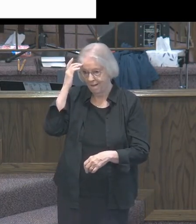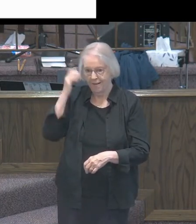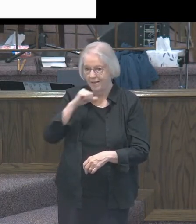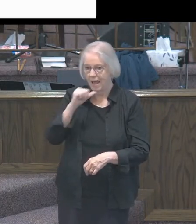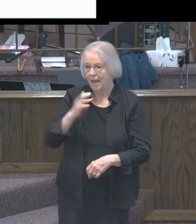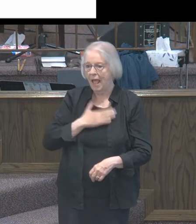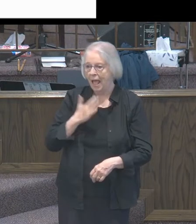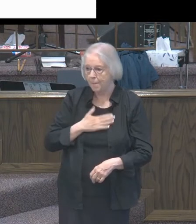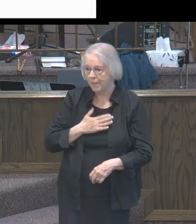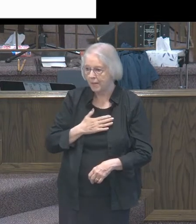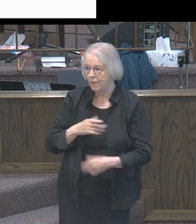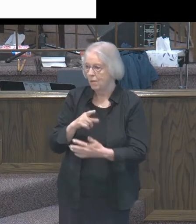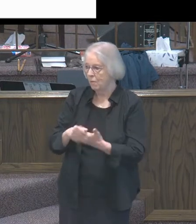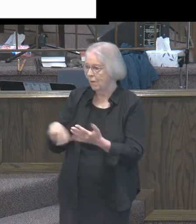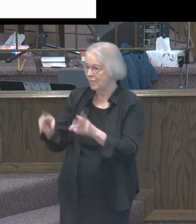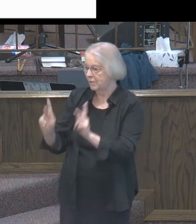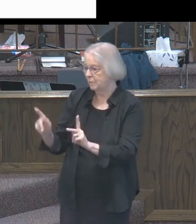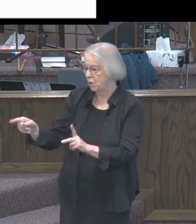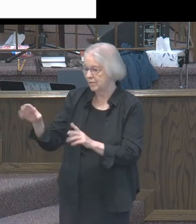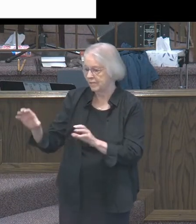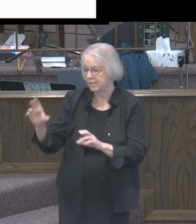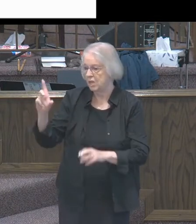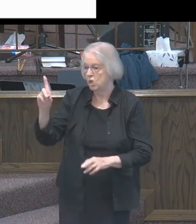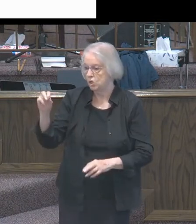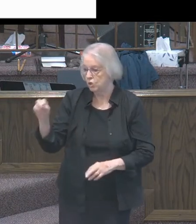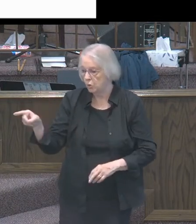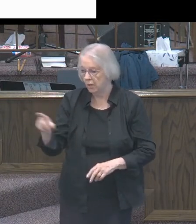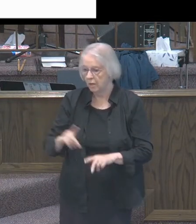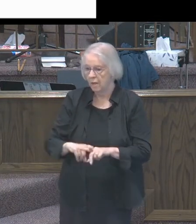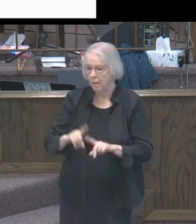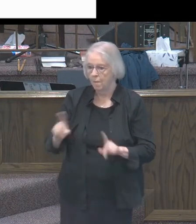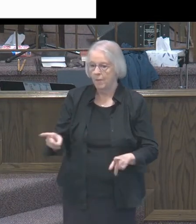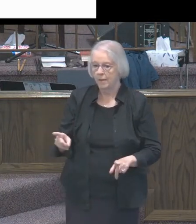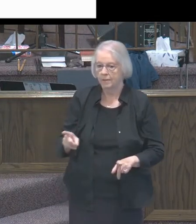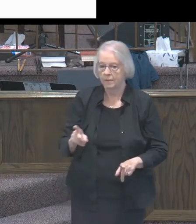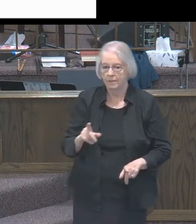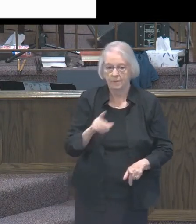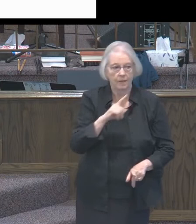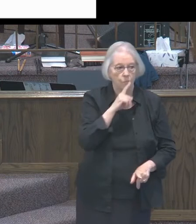But then it says, whoever says, and really what it means is like, you empty head.